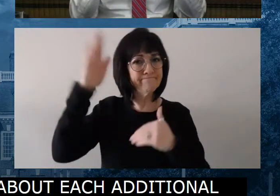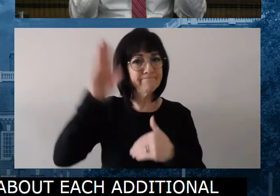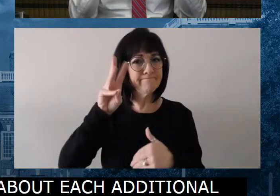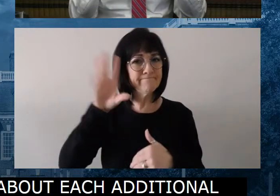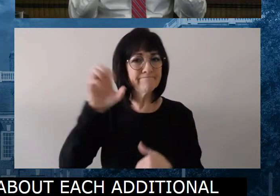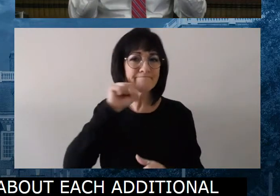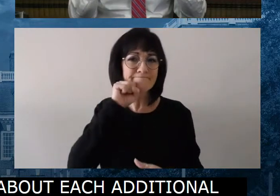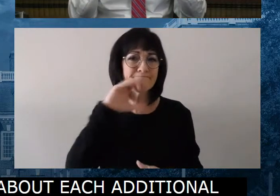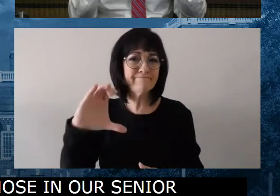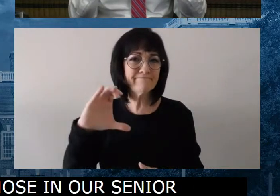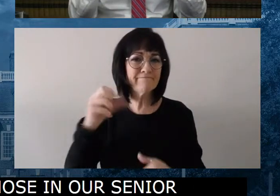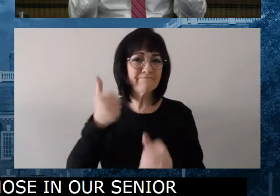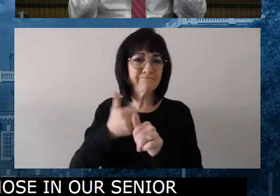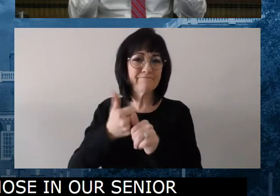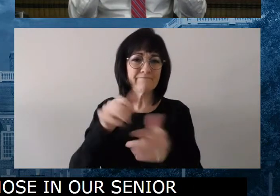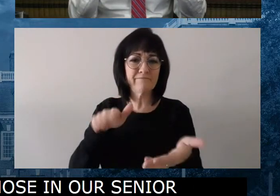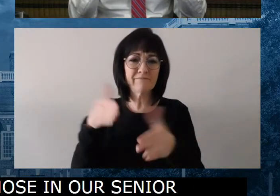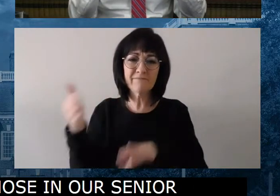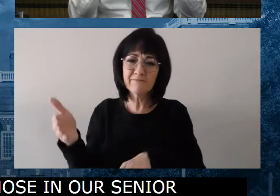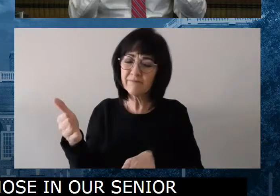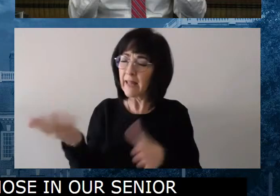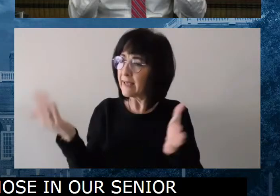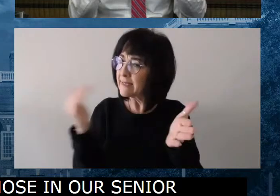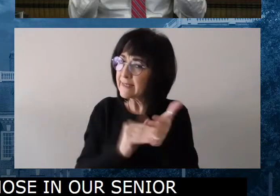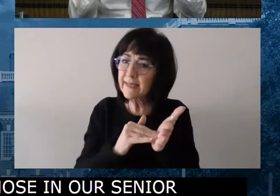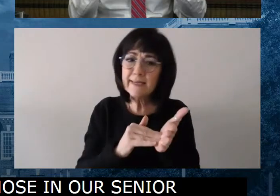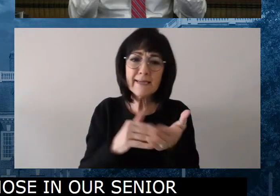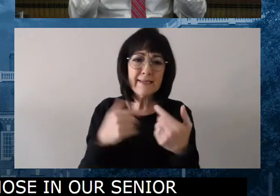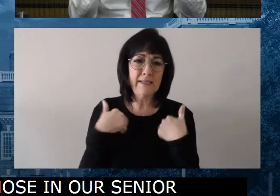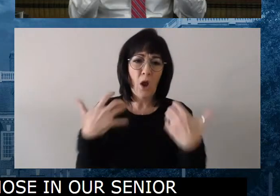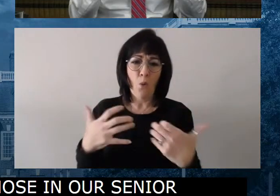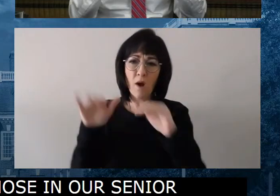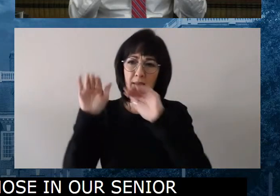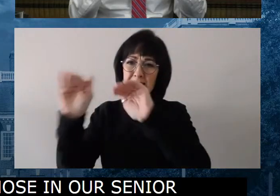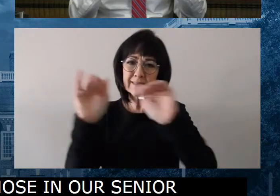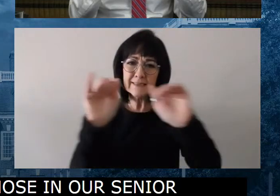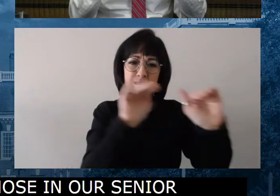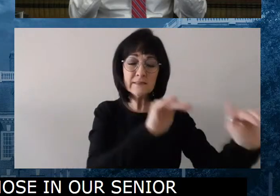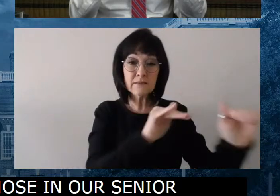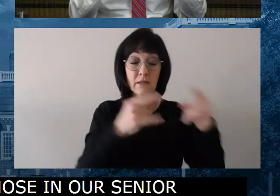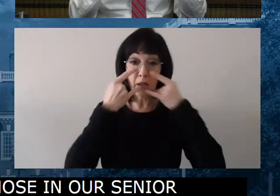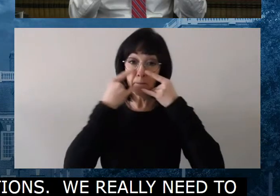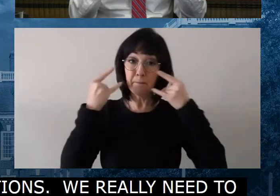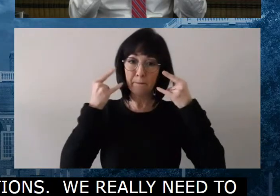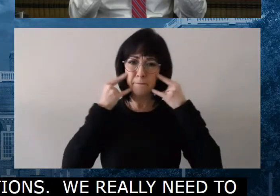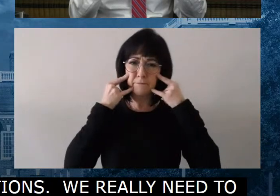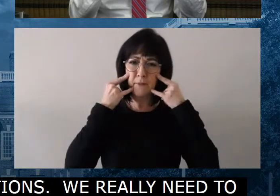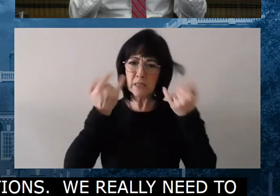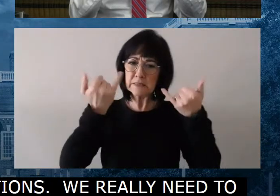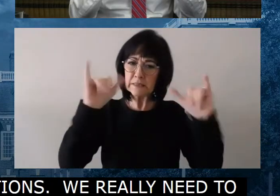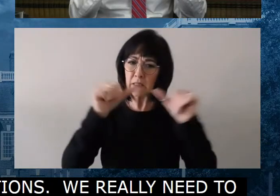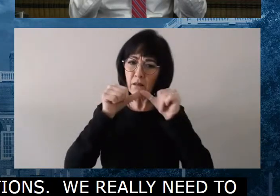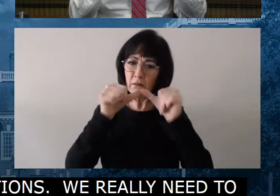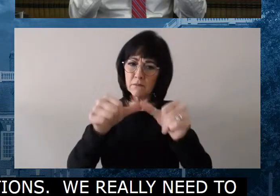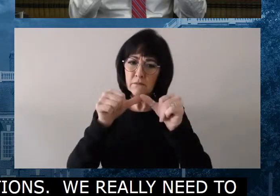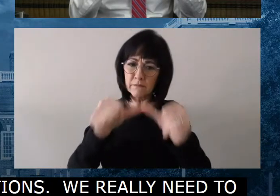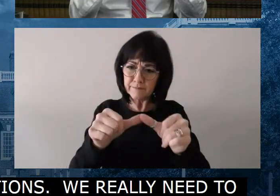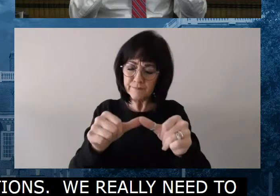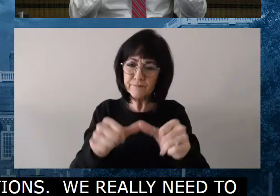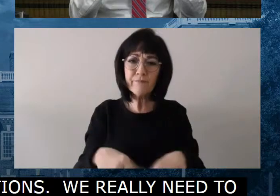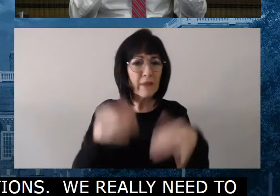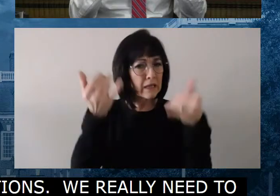to lean into mask wearing, to making sure you're careful about social